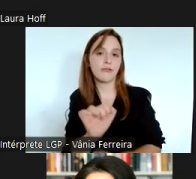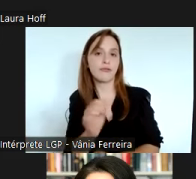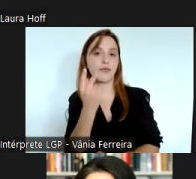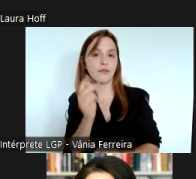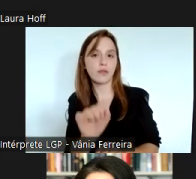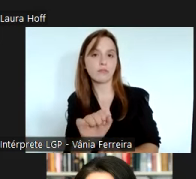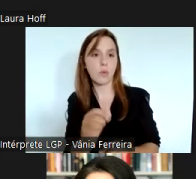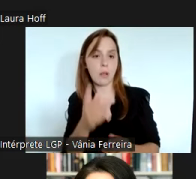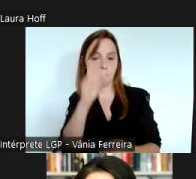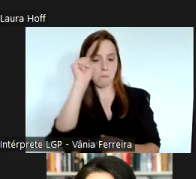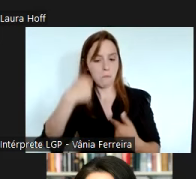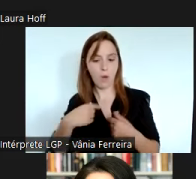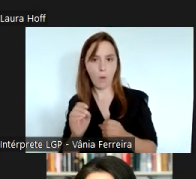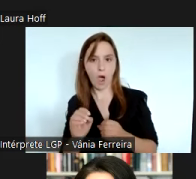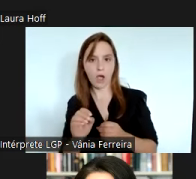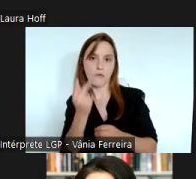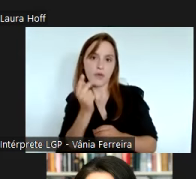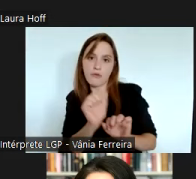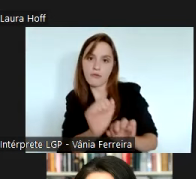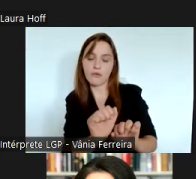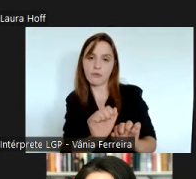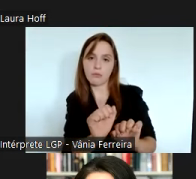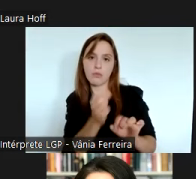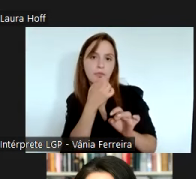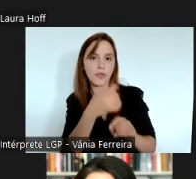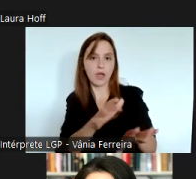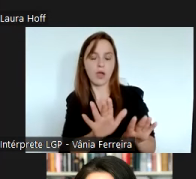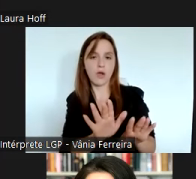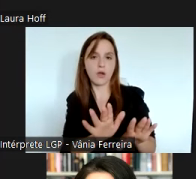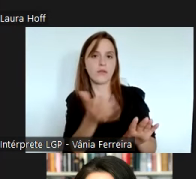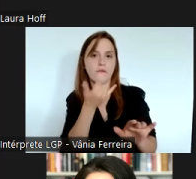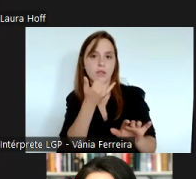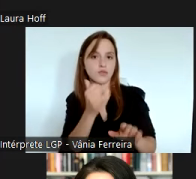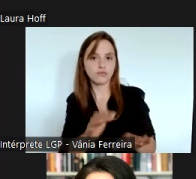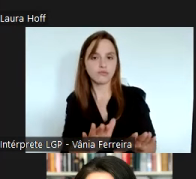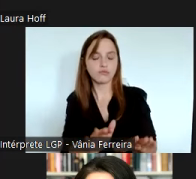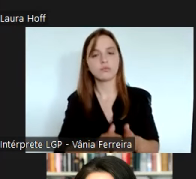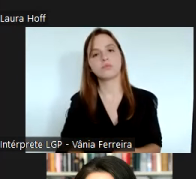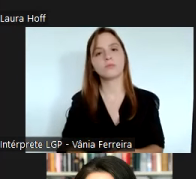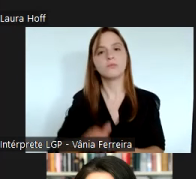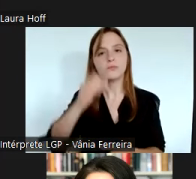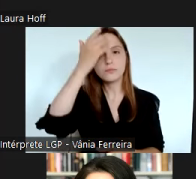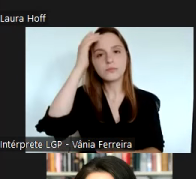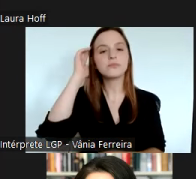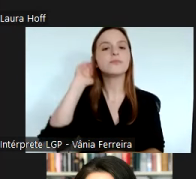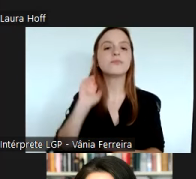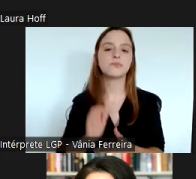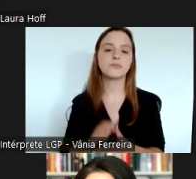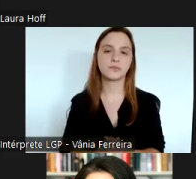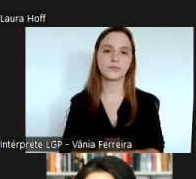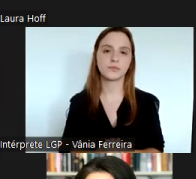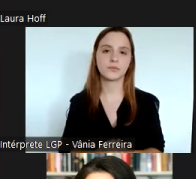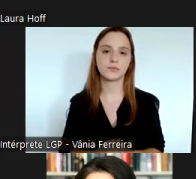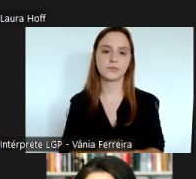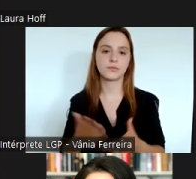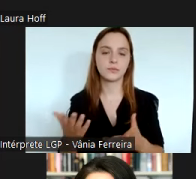us, they just go on and be happy in their life. Having a democratic process